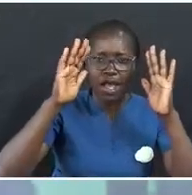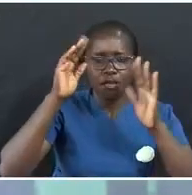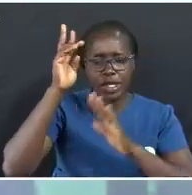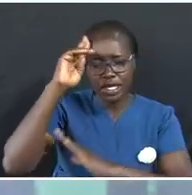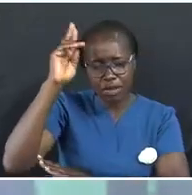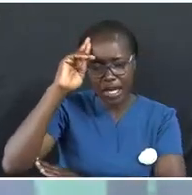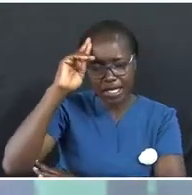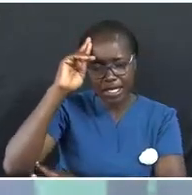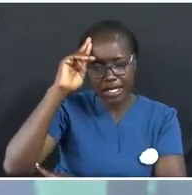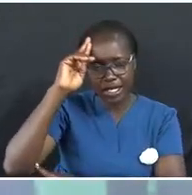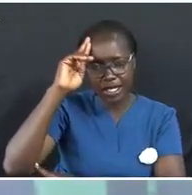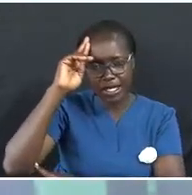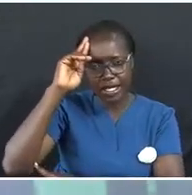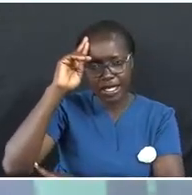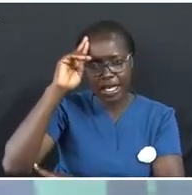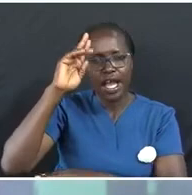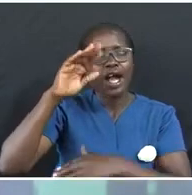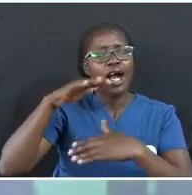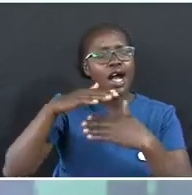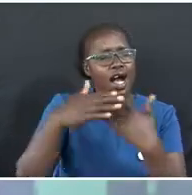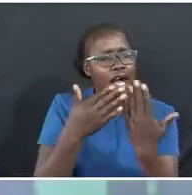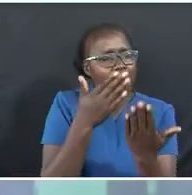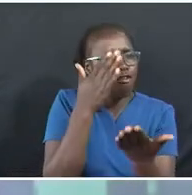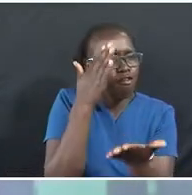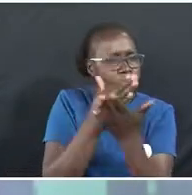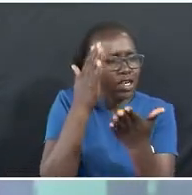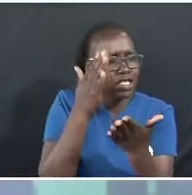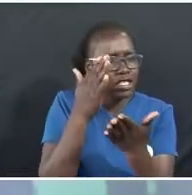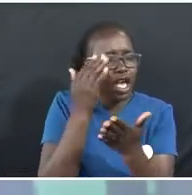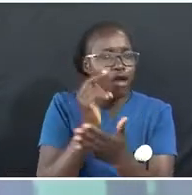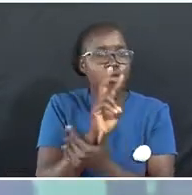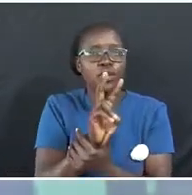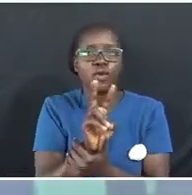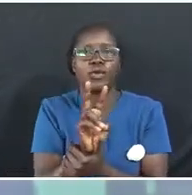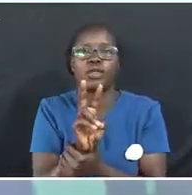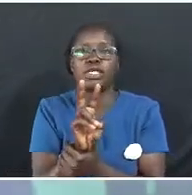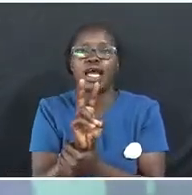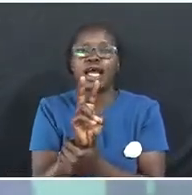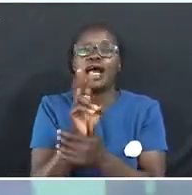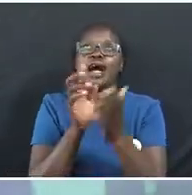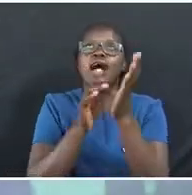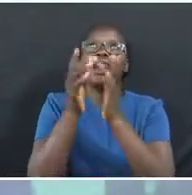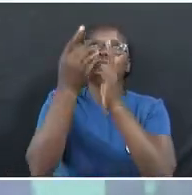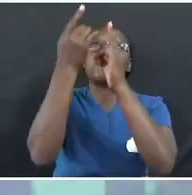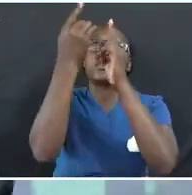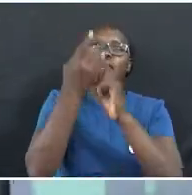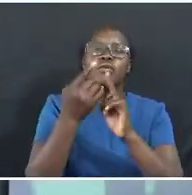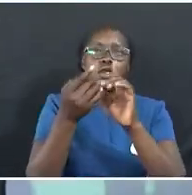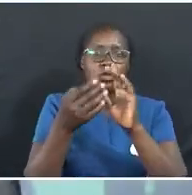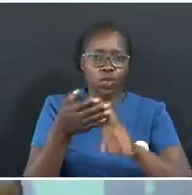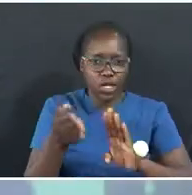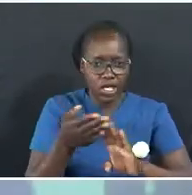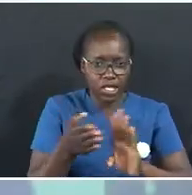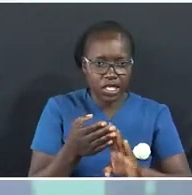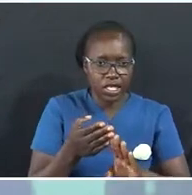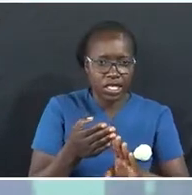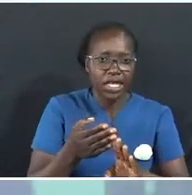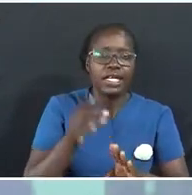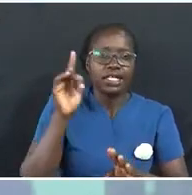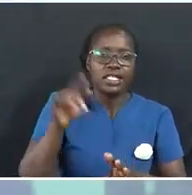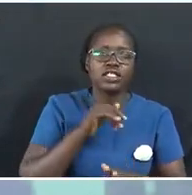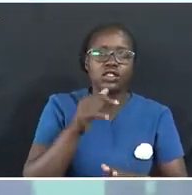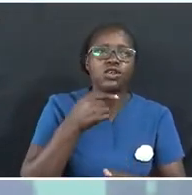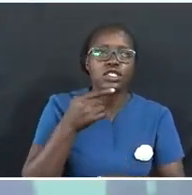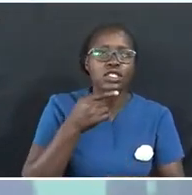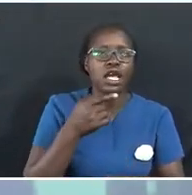reminded of the fact, behold, I am coming quickly. He does not say, behold,